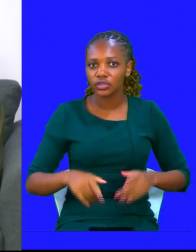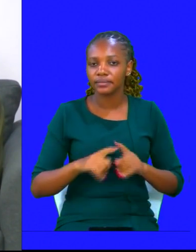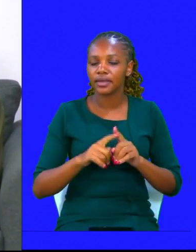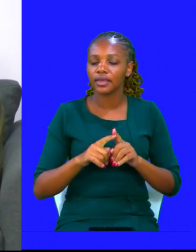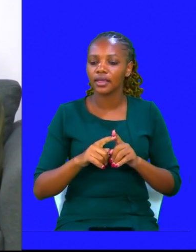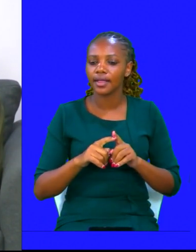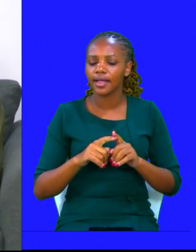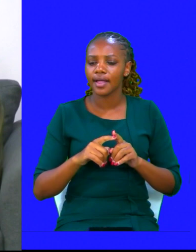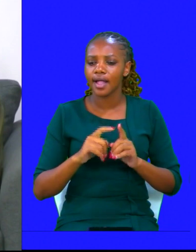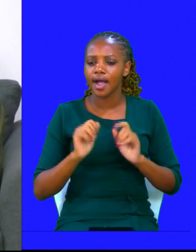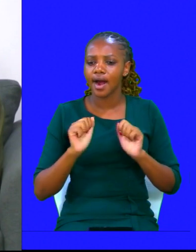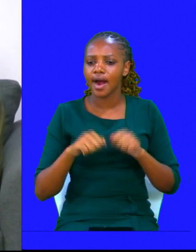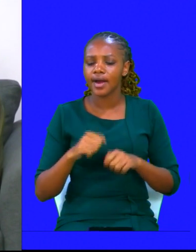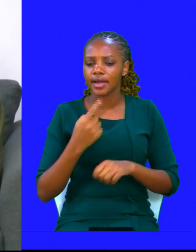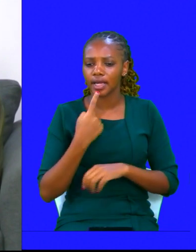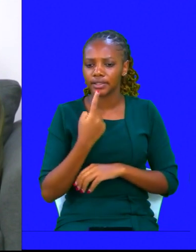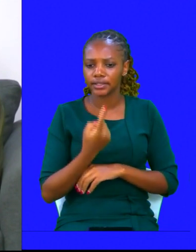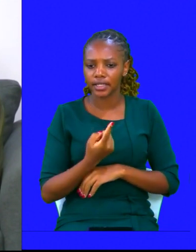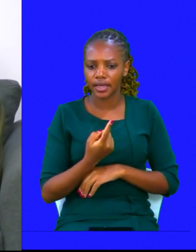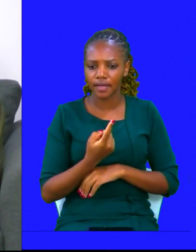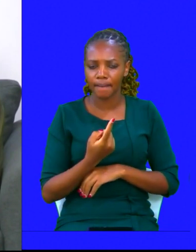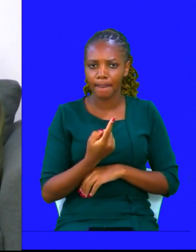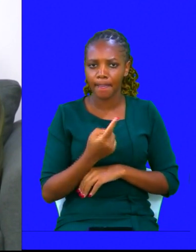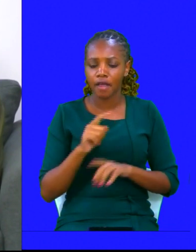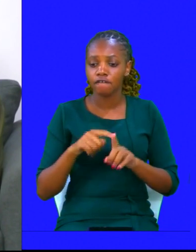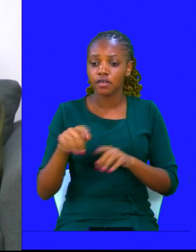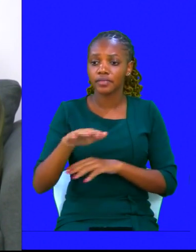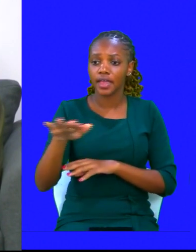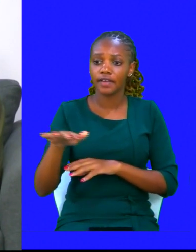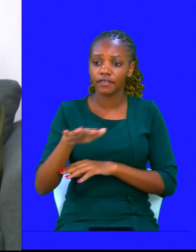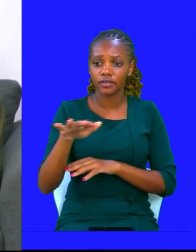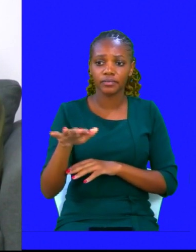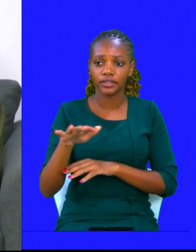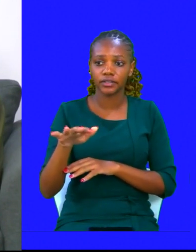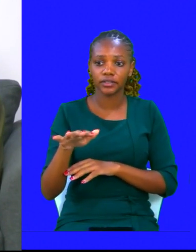from the life or from the environment I've grown up in,